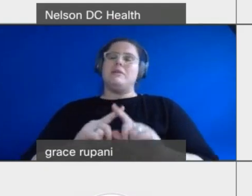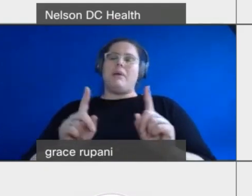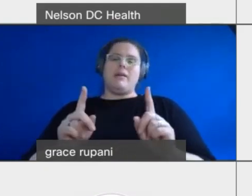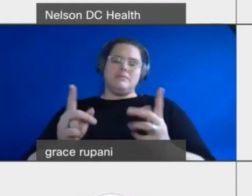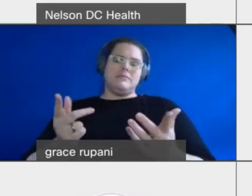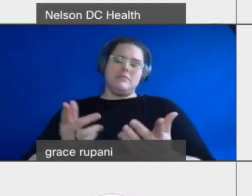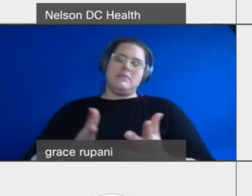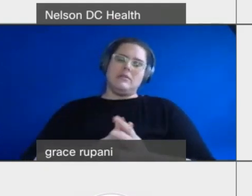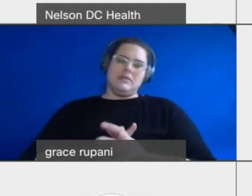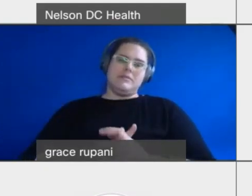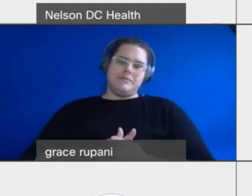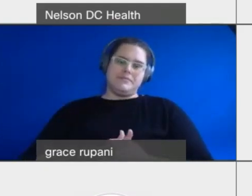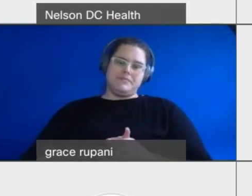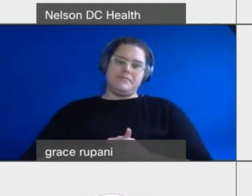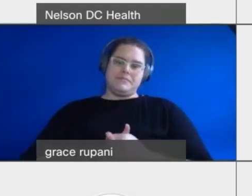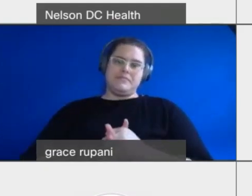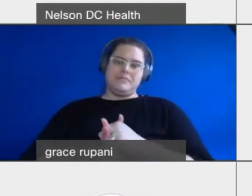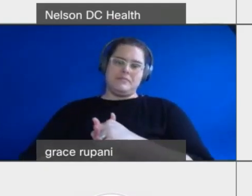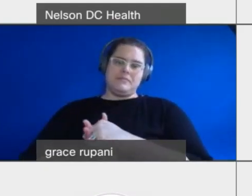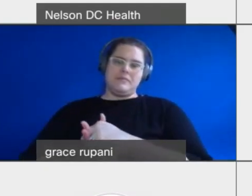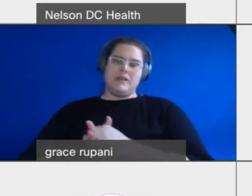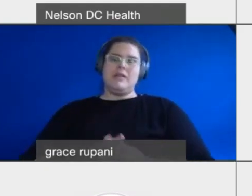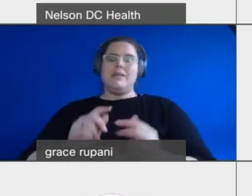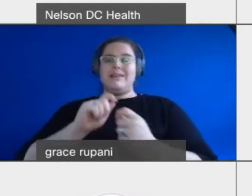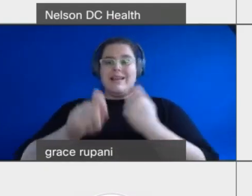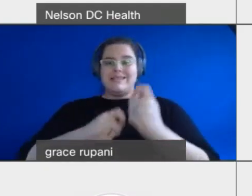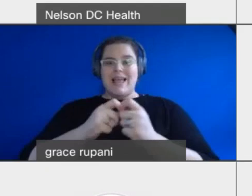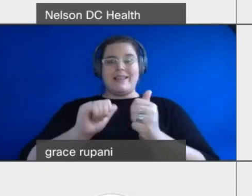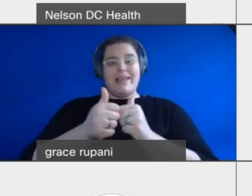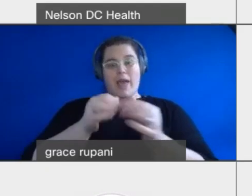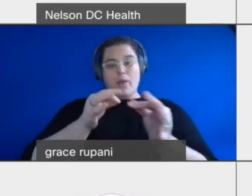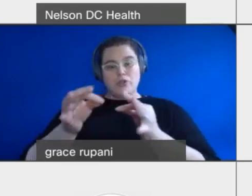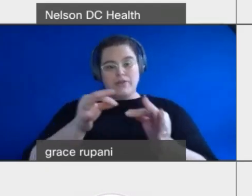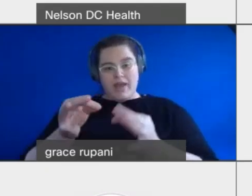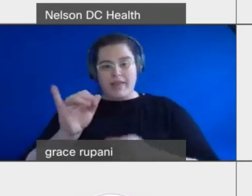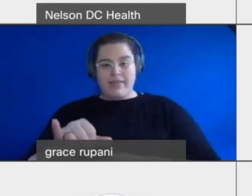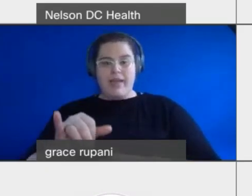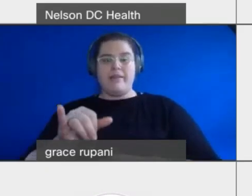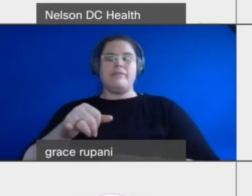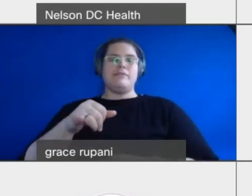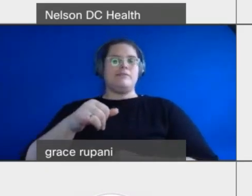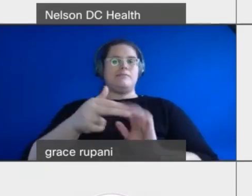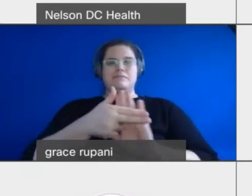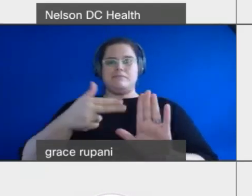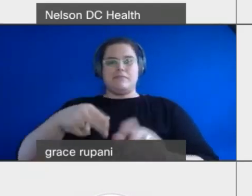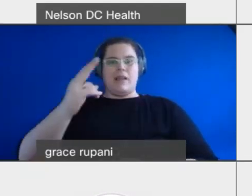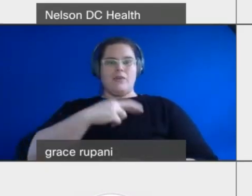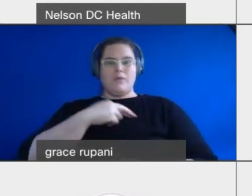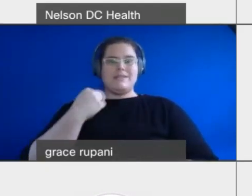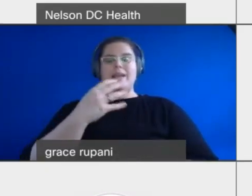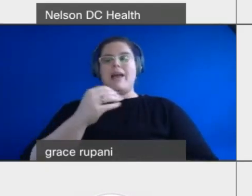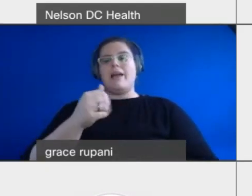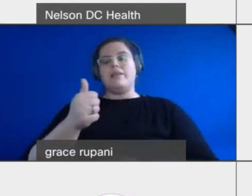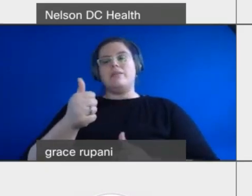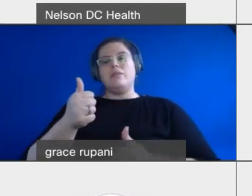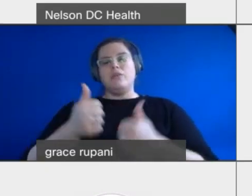getting information about exactly how this is defined and what, if any, documentation is required in order